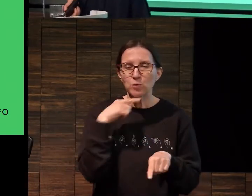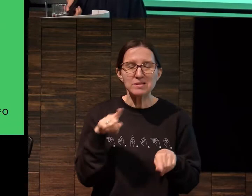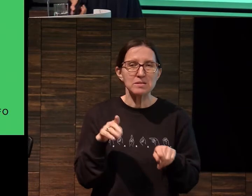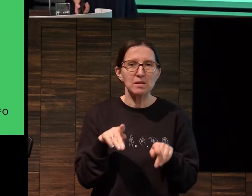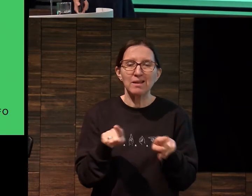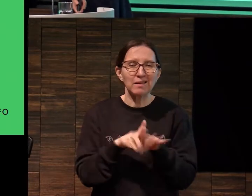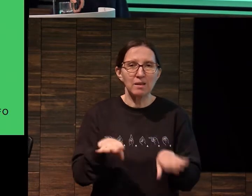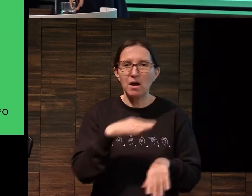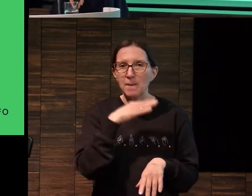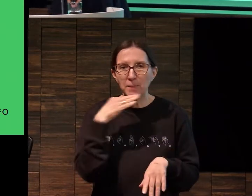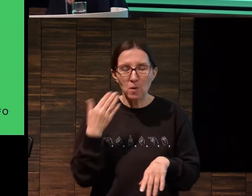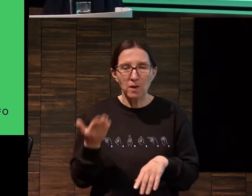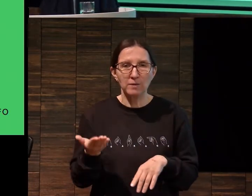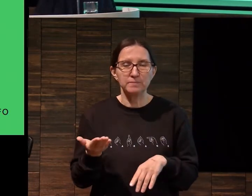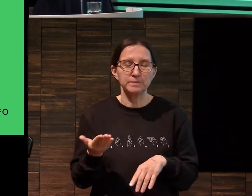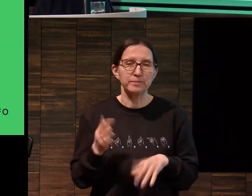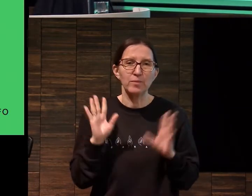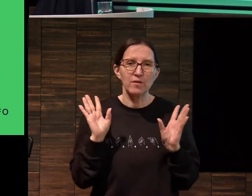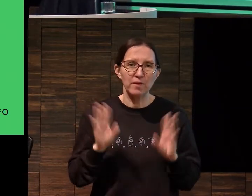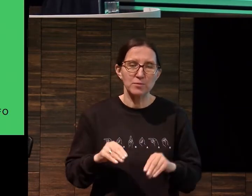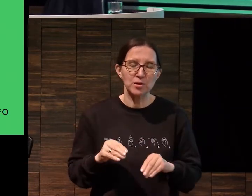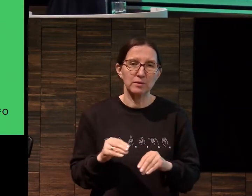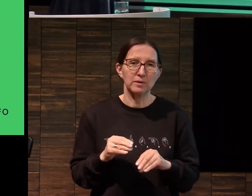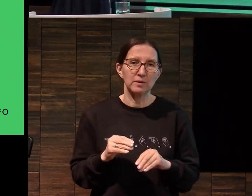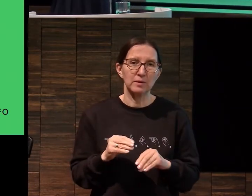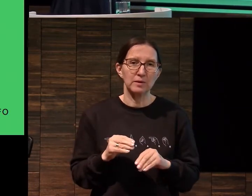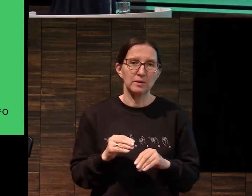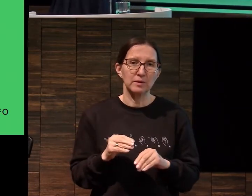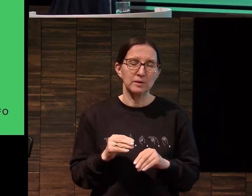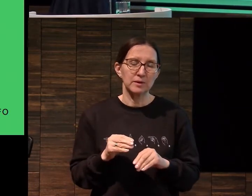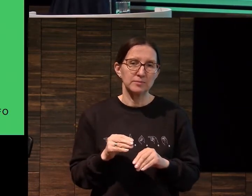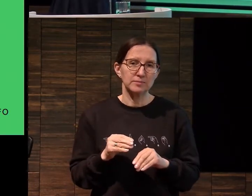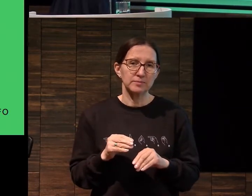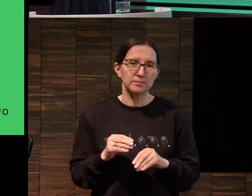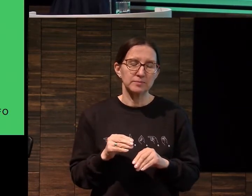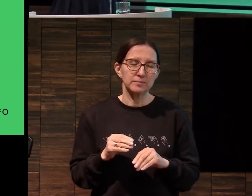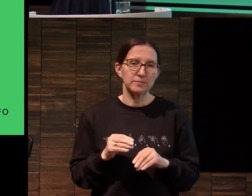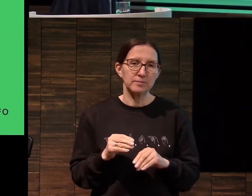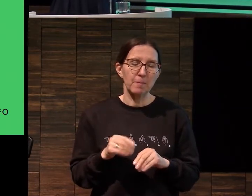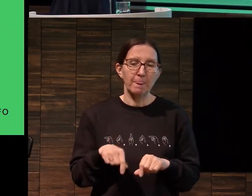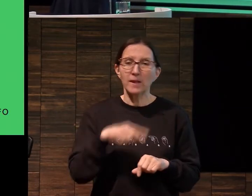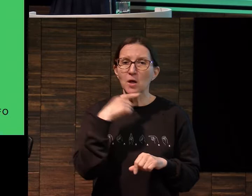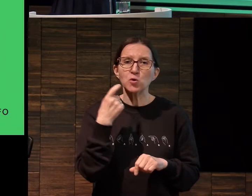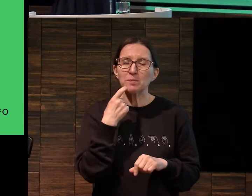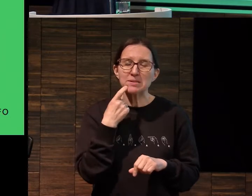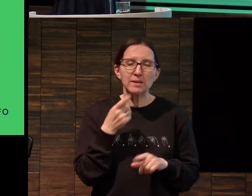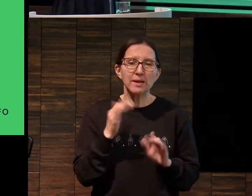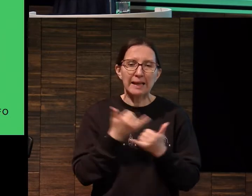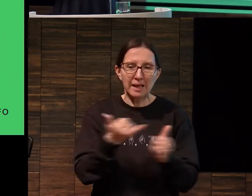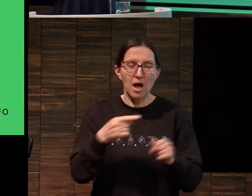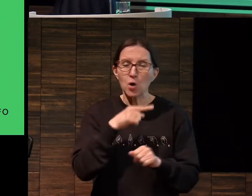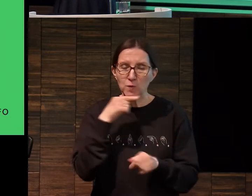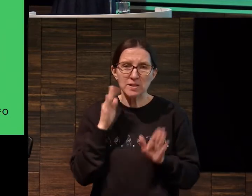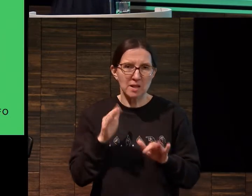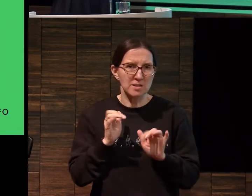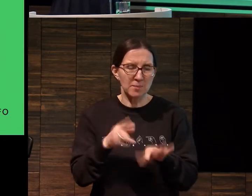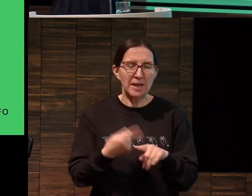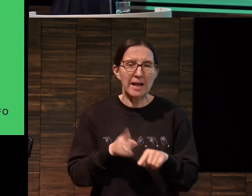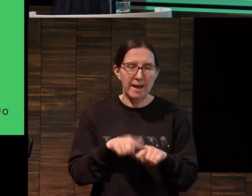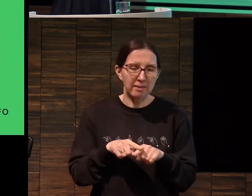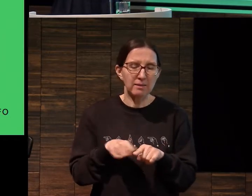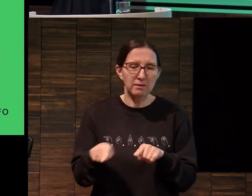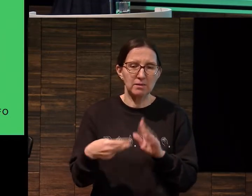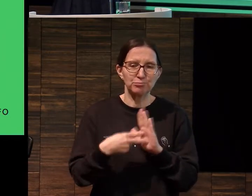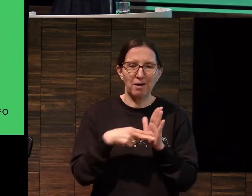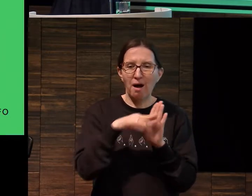for anyone willing to look through it, to read it. Actually, in Russia, this information is not that accessible, so